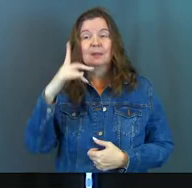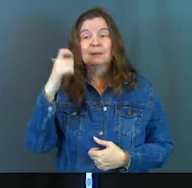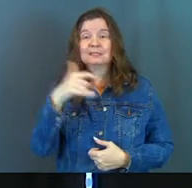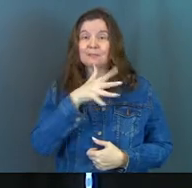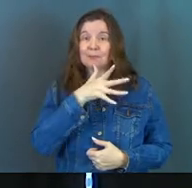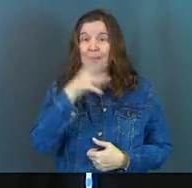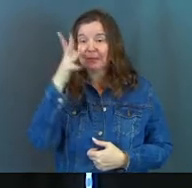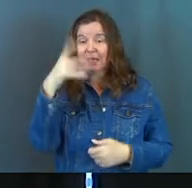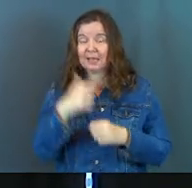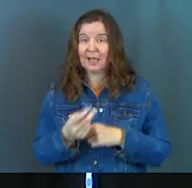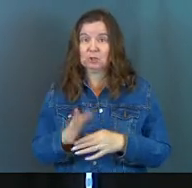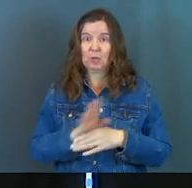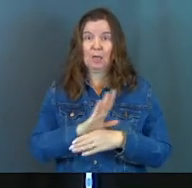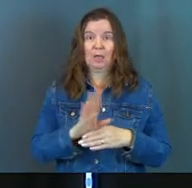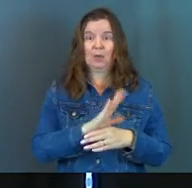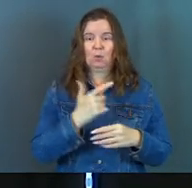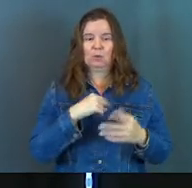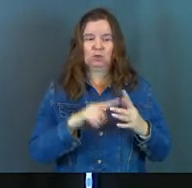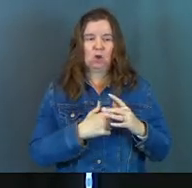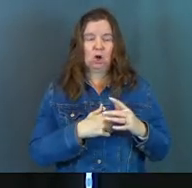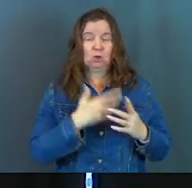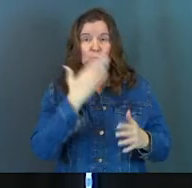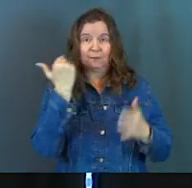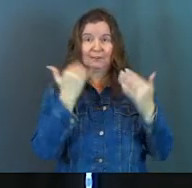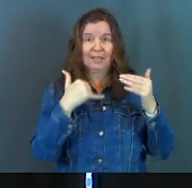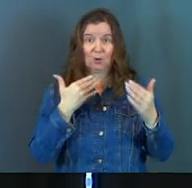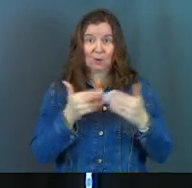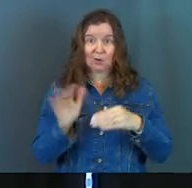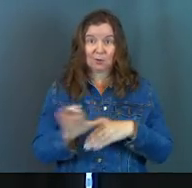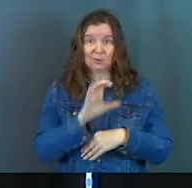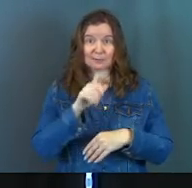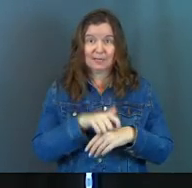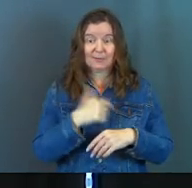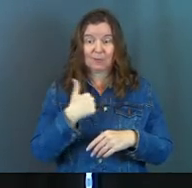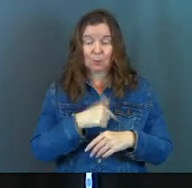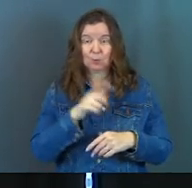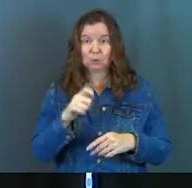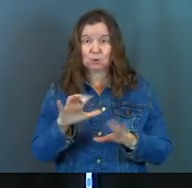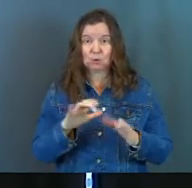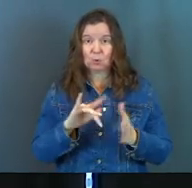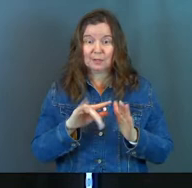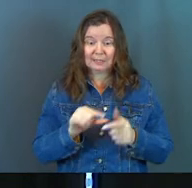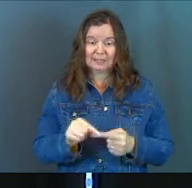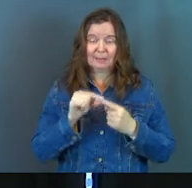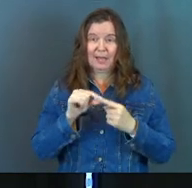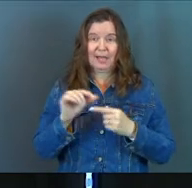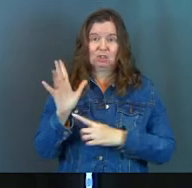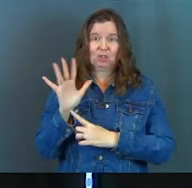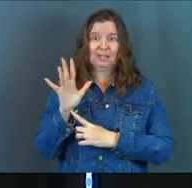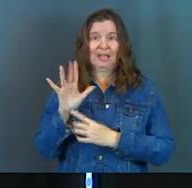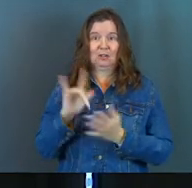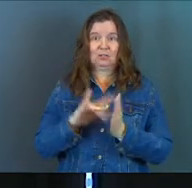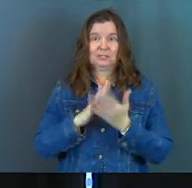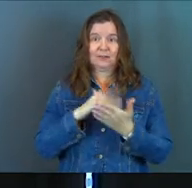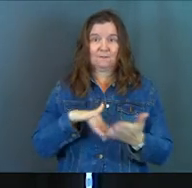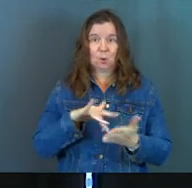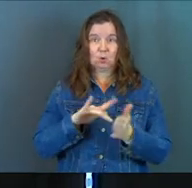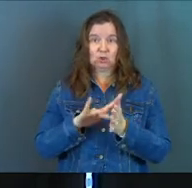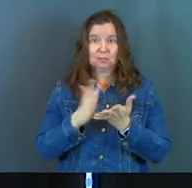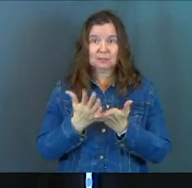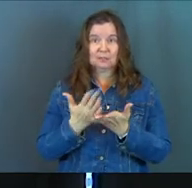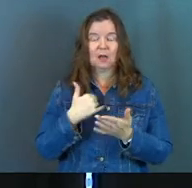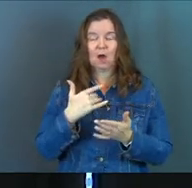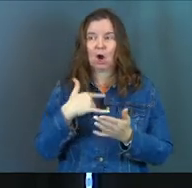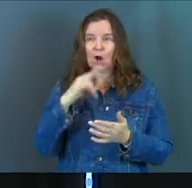Because if mom and dad got too busy, or we started to forget around Christmas time that we were supposed to do these special candle devotions that we did,